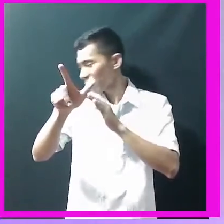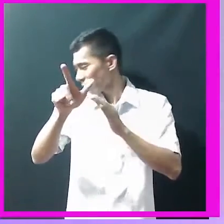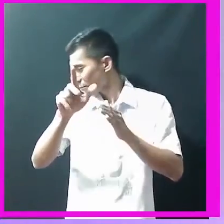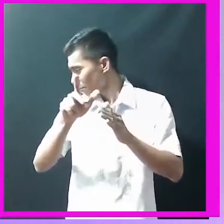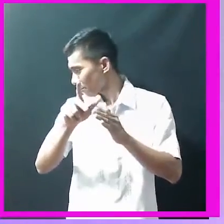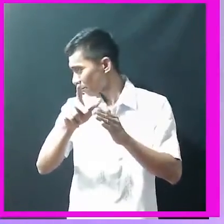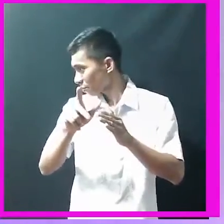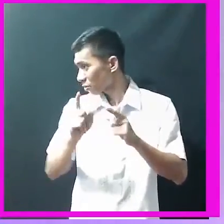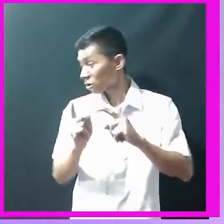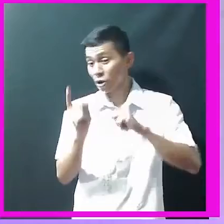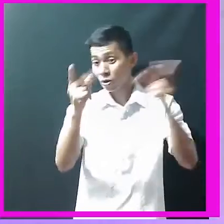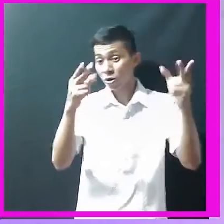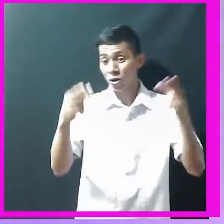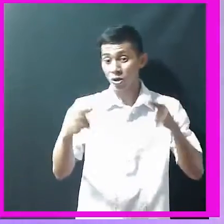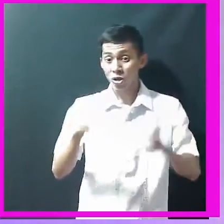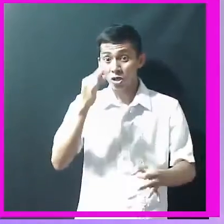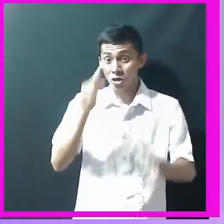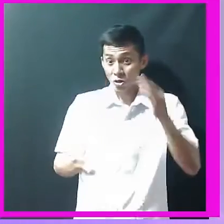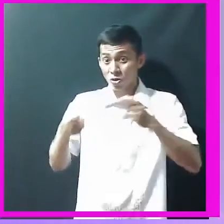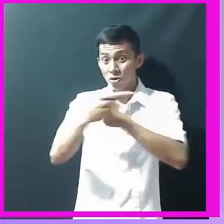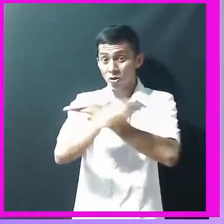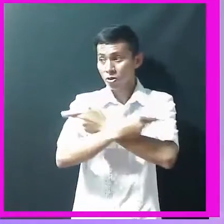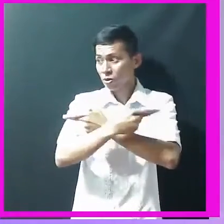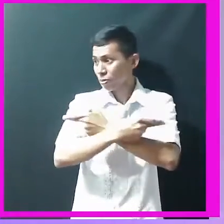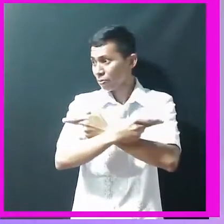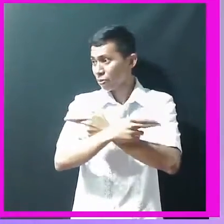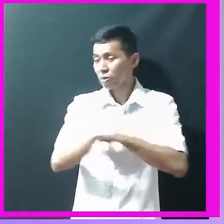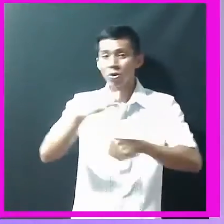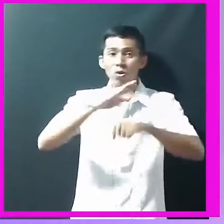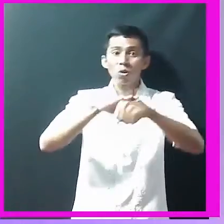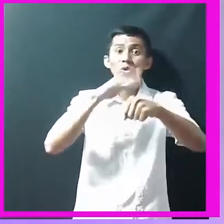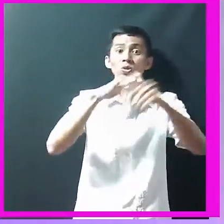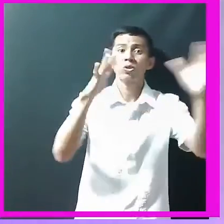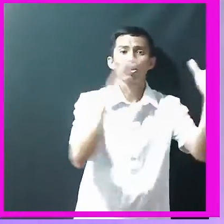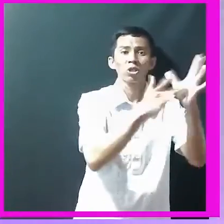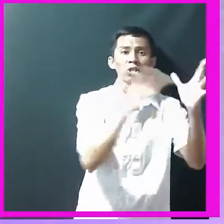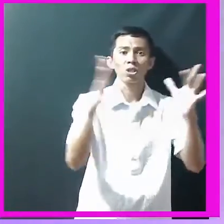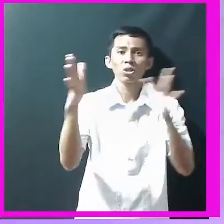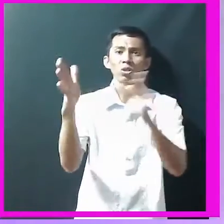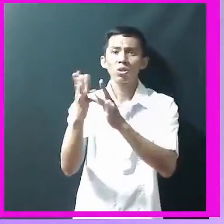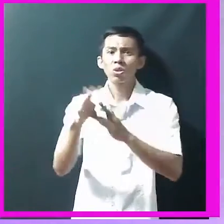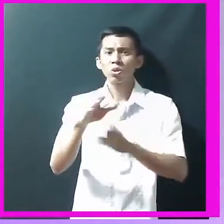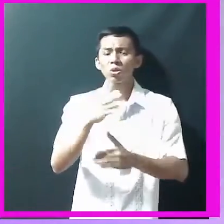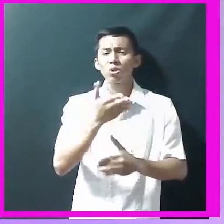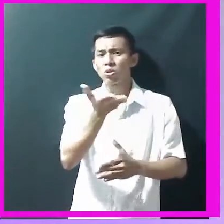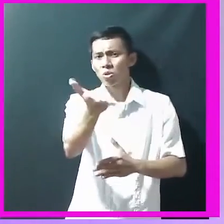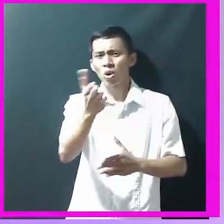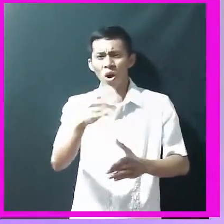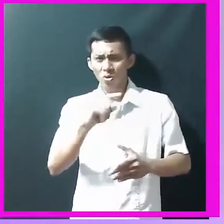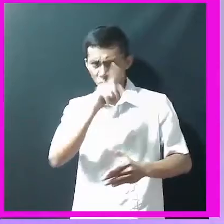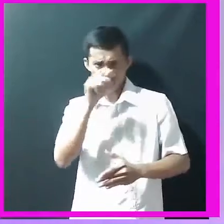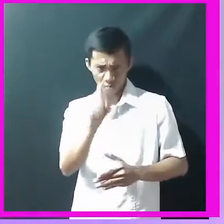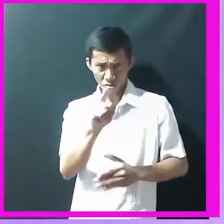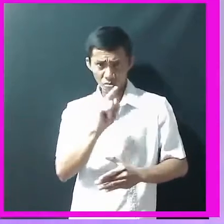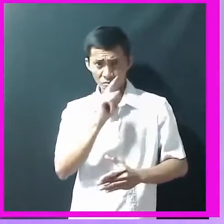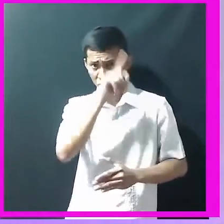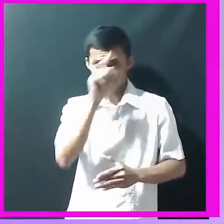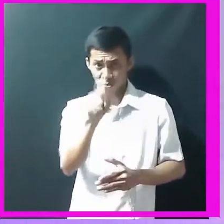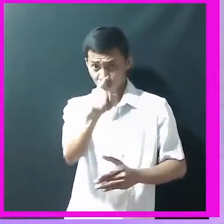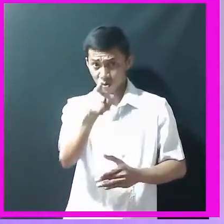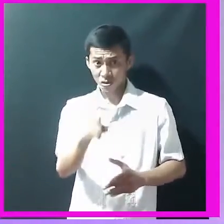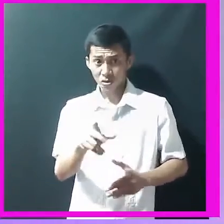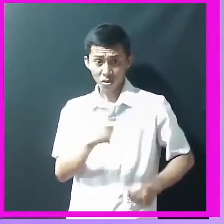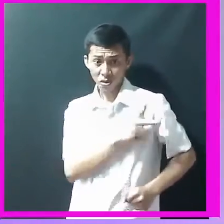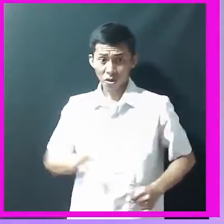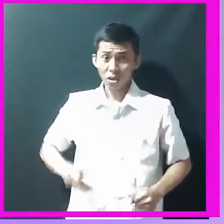into the judgment hall again, and called Jesus, and said unto him, "Art thou the king of the Jews?" Jesus